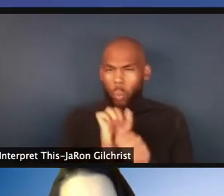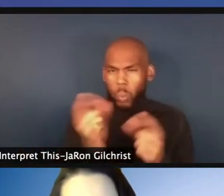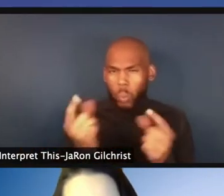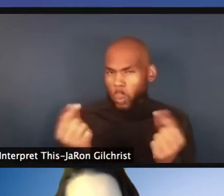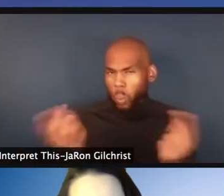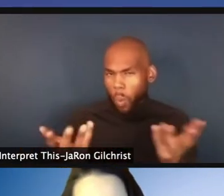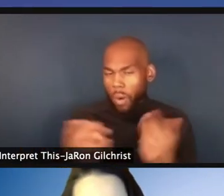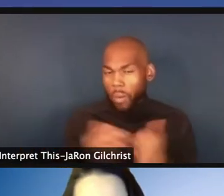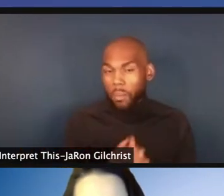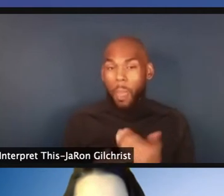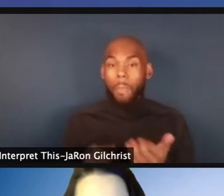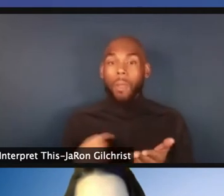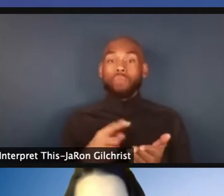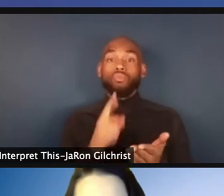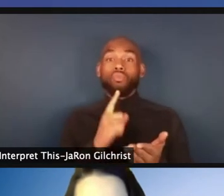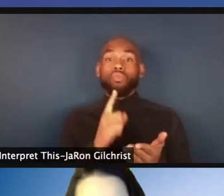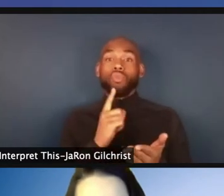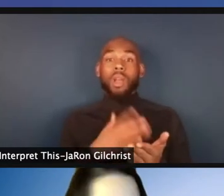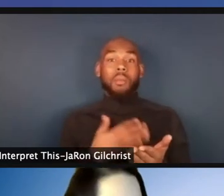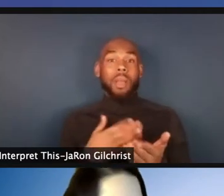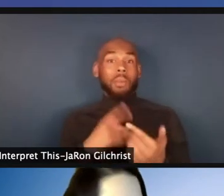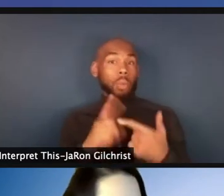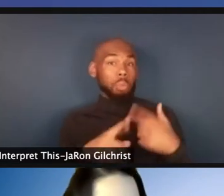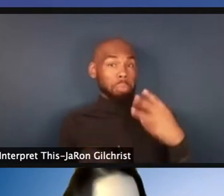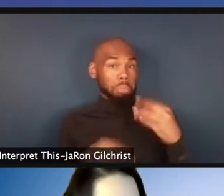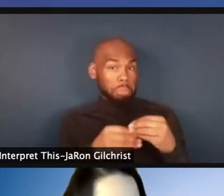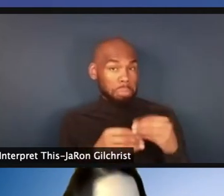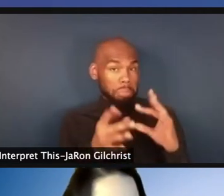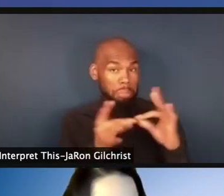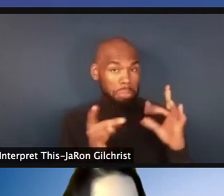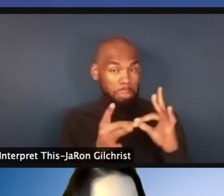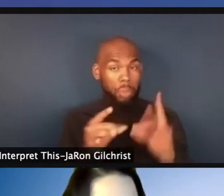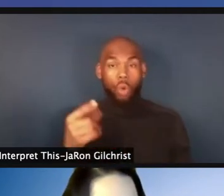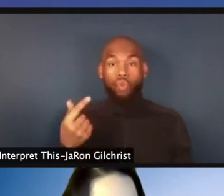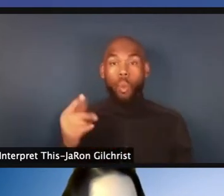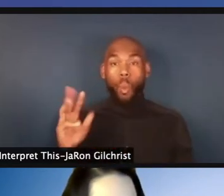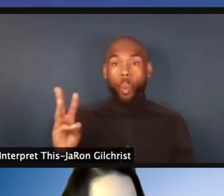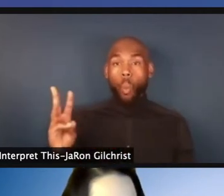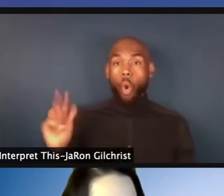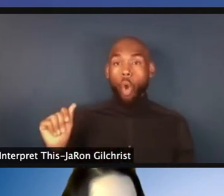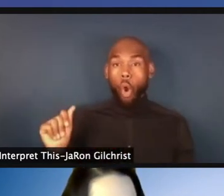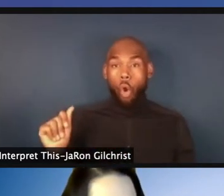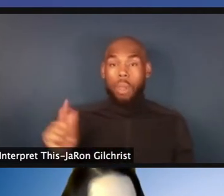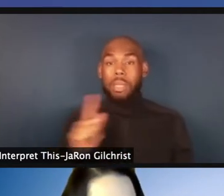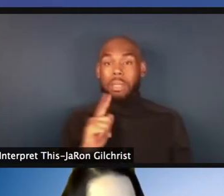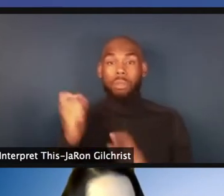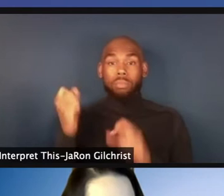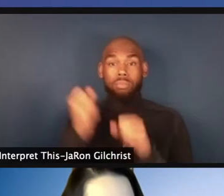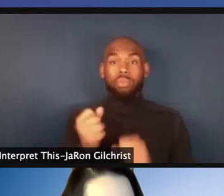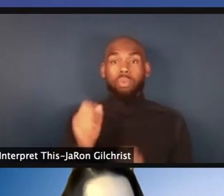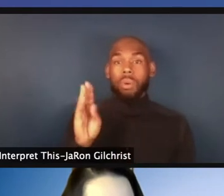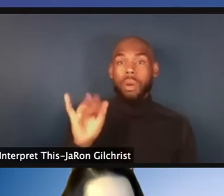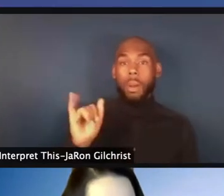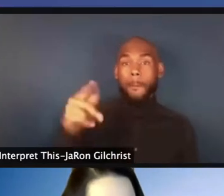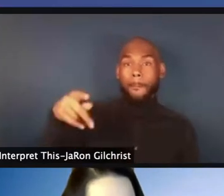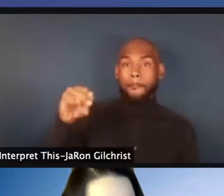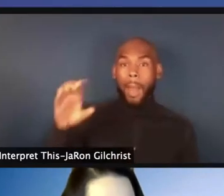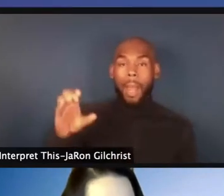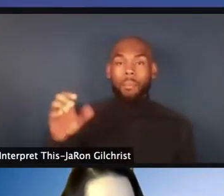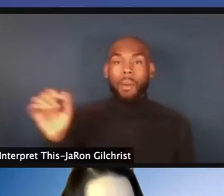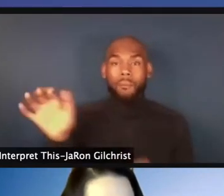Sure, I'm happy to jump on that. So Groundwater Arts is a predominantly BIPOC, fully woman-led